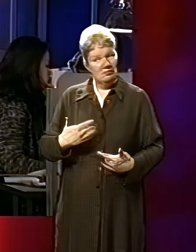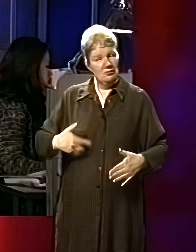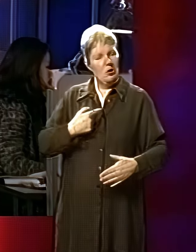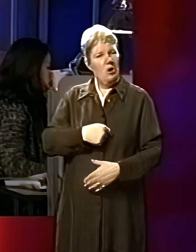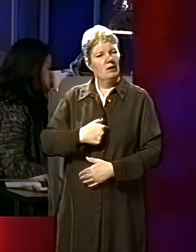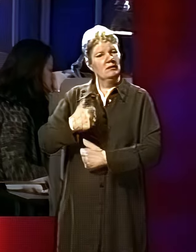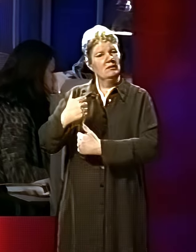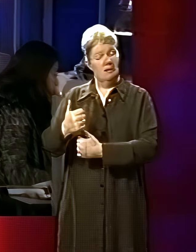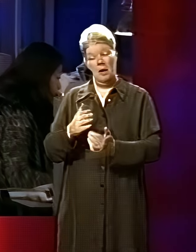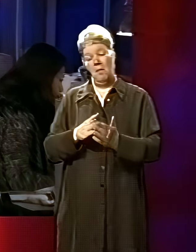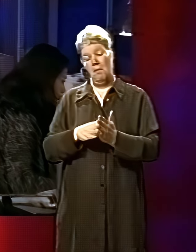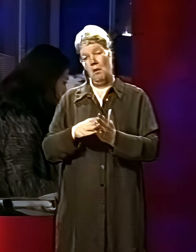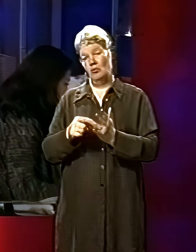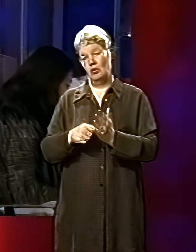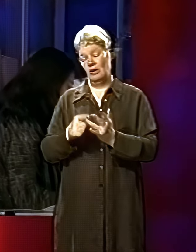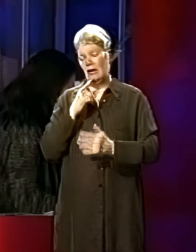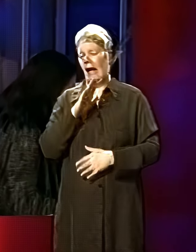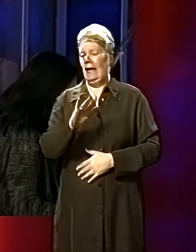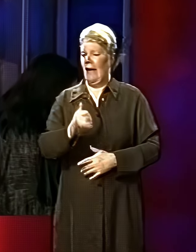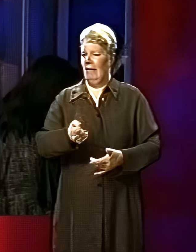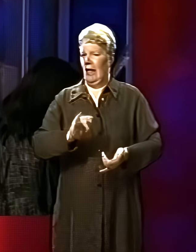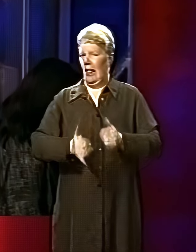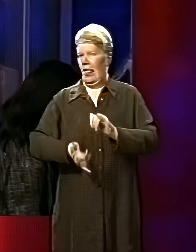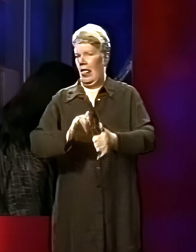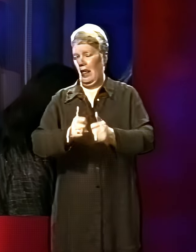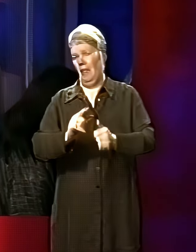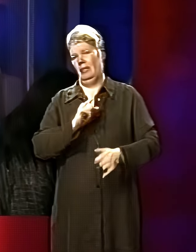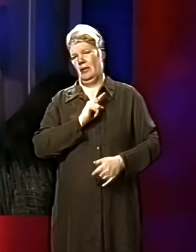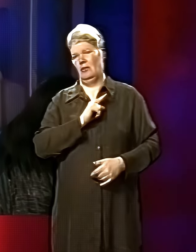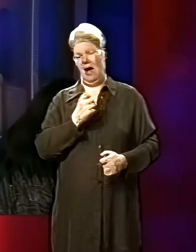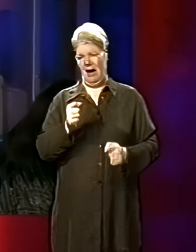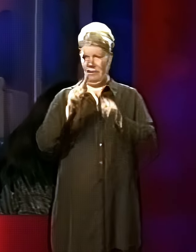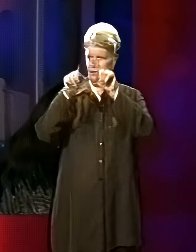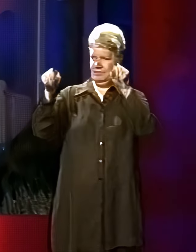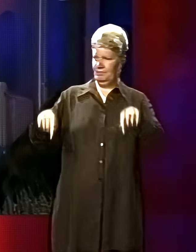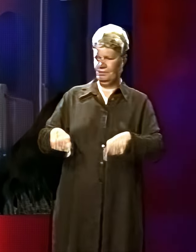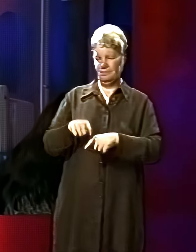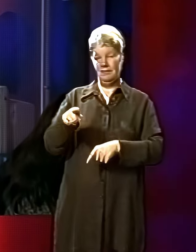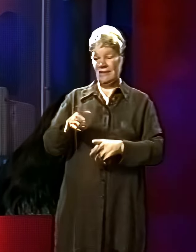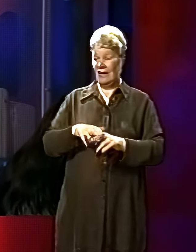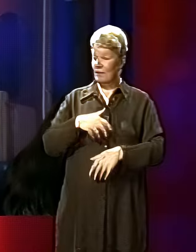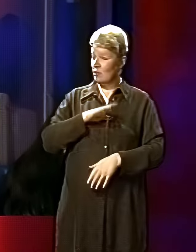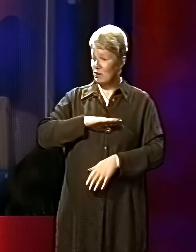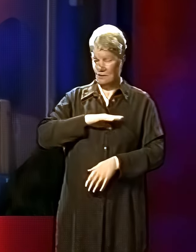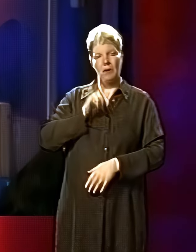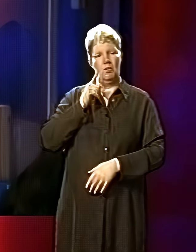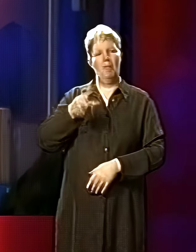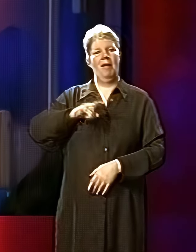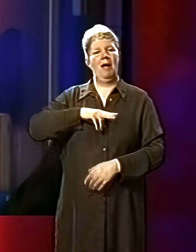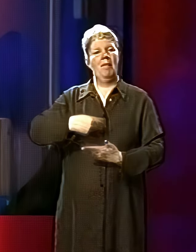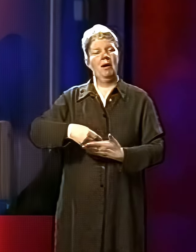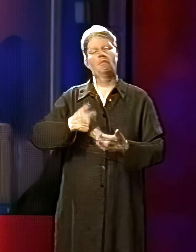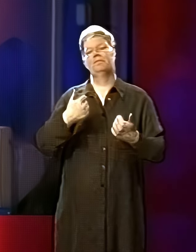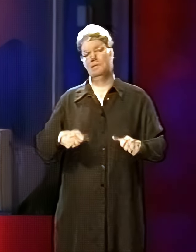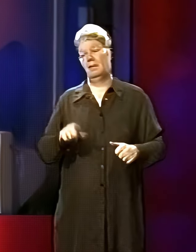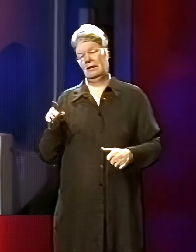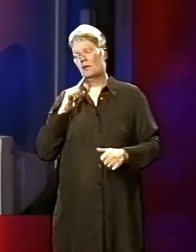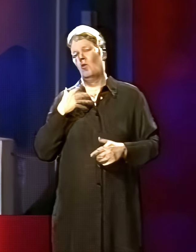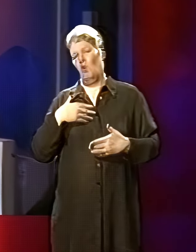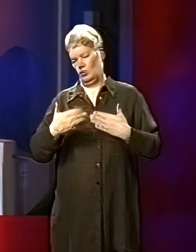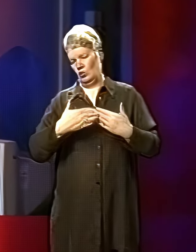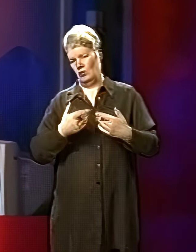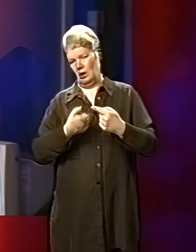Well, Moto admit they don't always get it right. That's why they have that no-quibble money-back guarantee. But they say they're committed to addressing